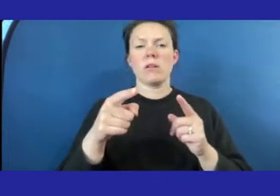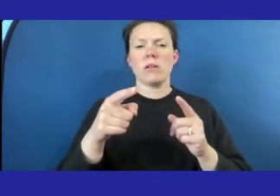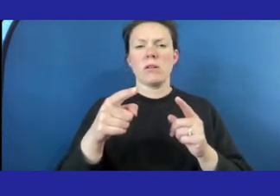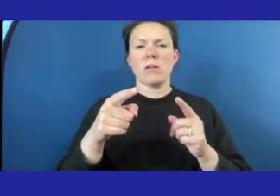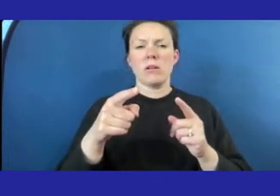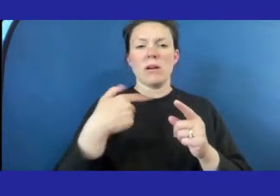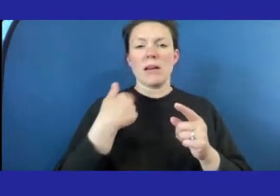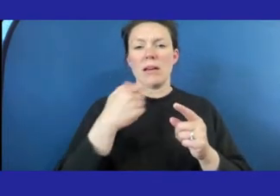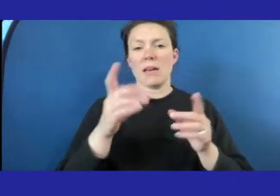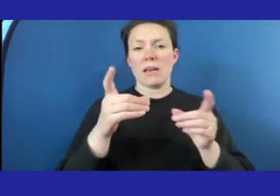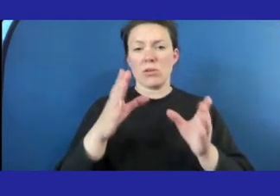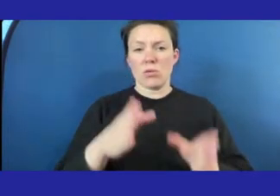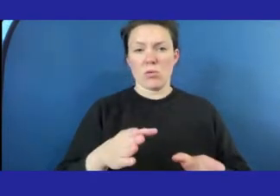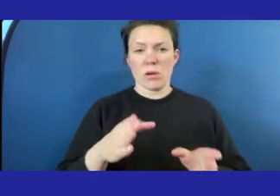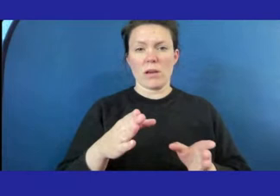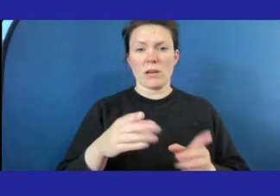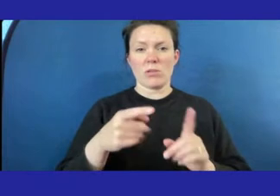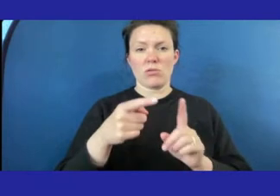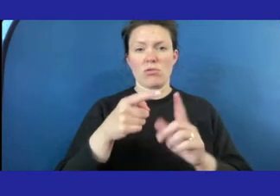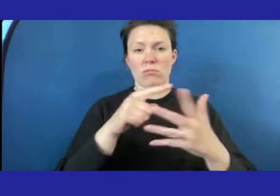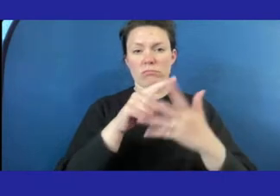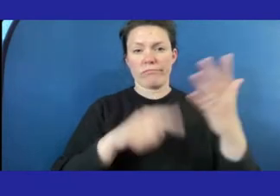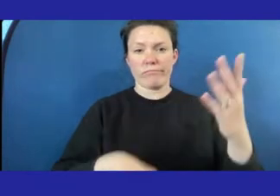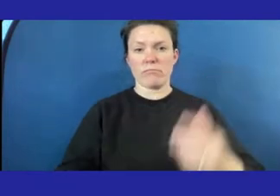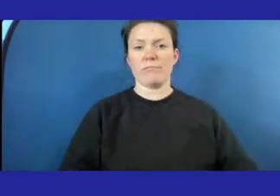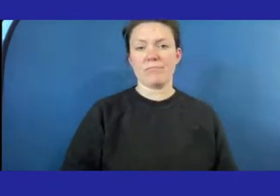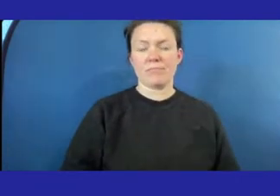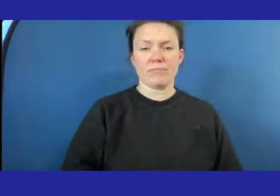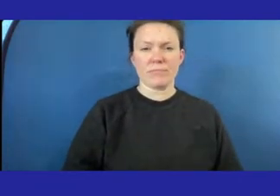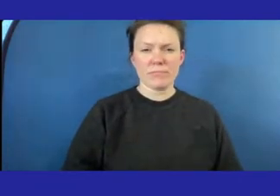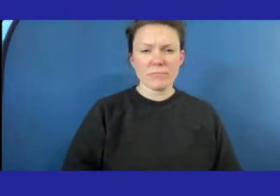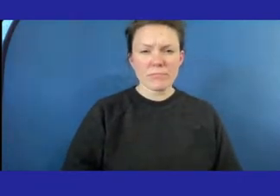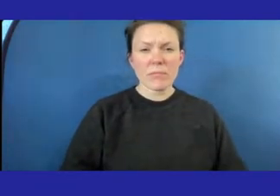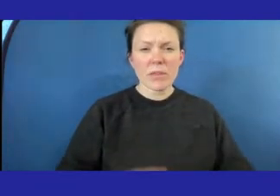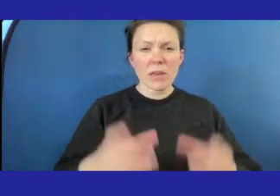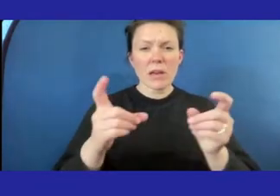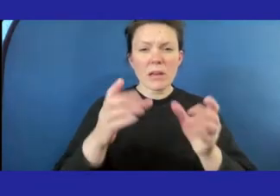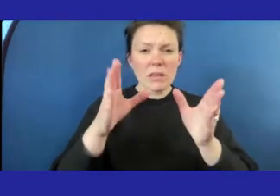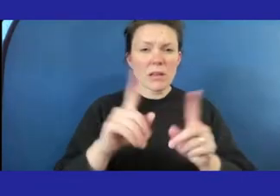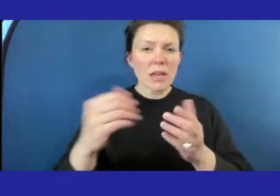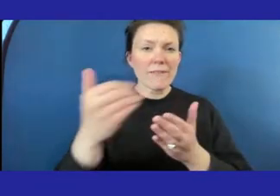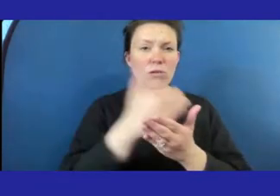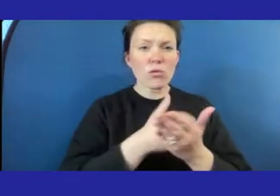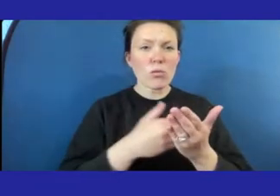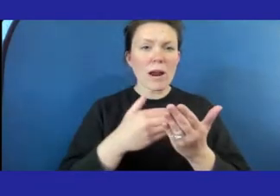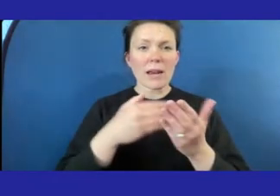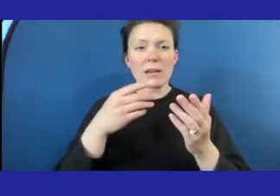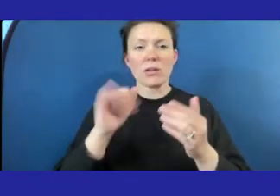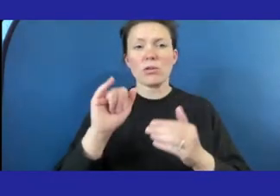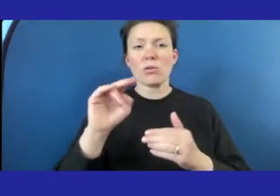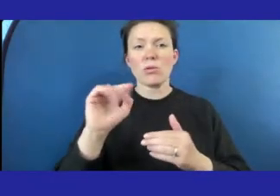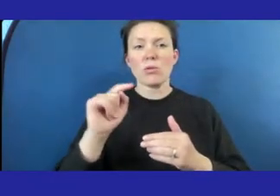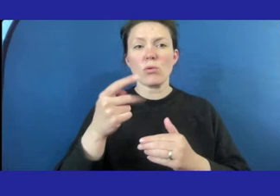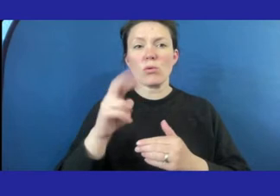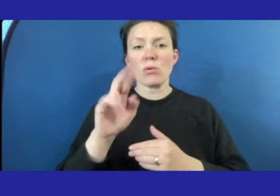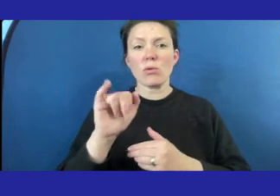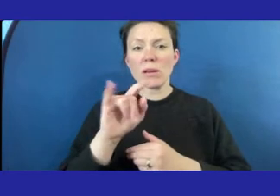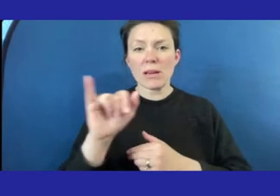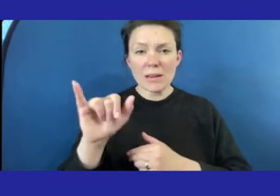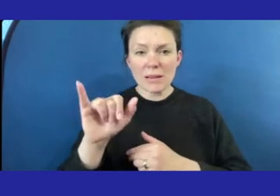a director from the facility, director of the revenue integrity, director of